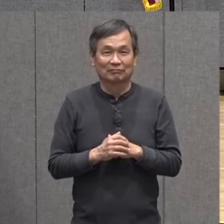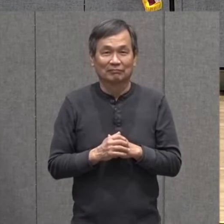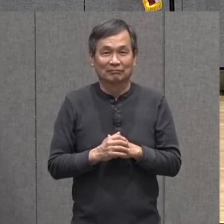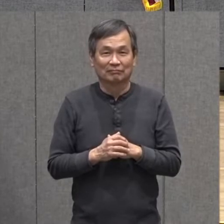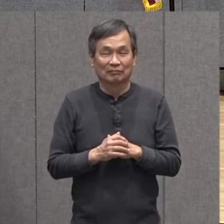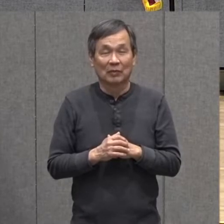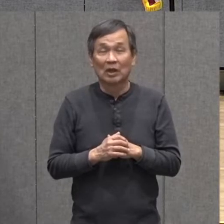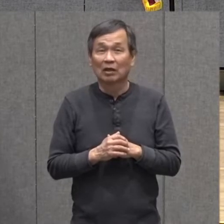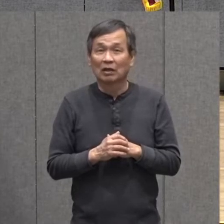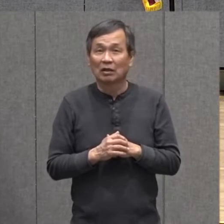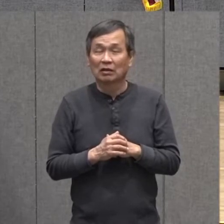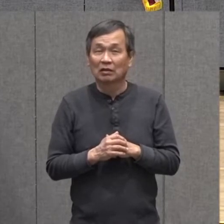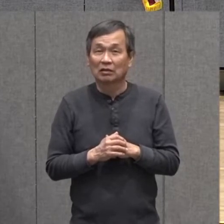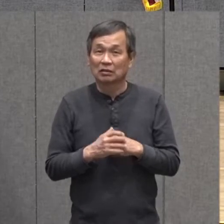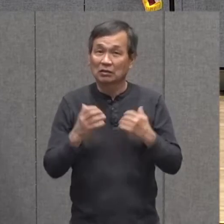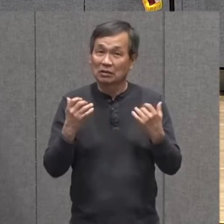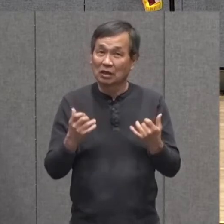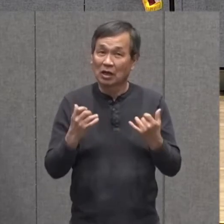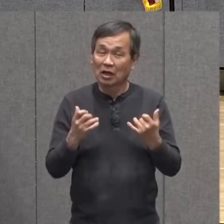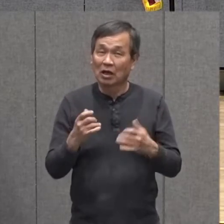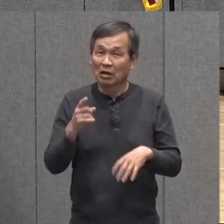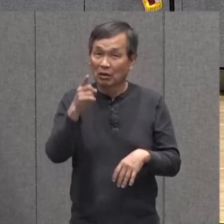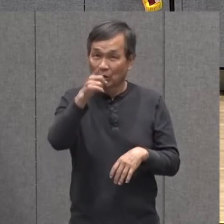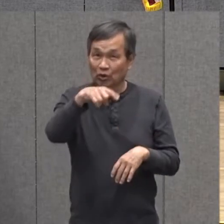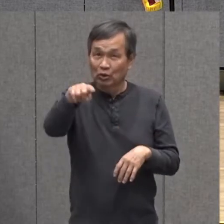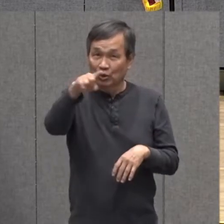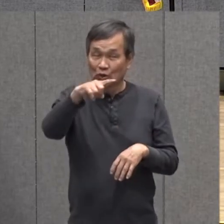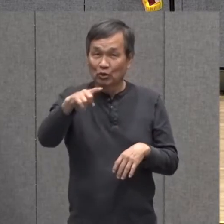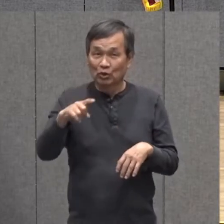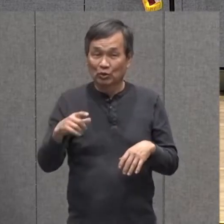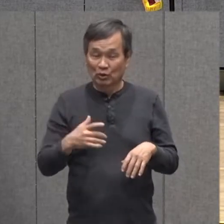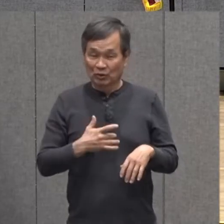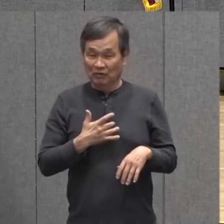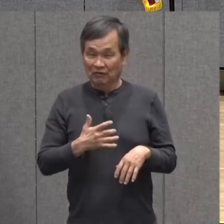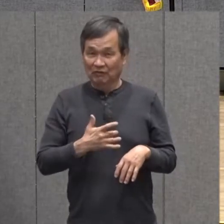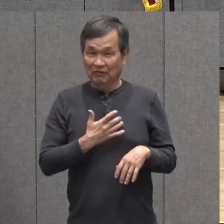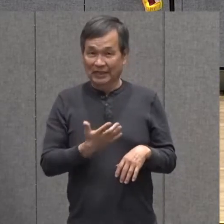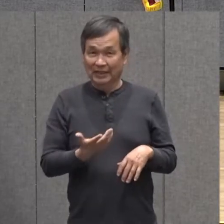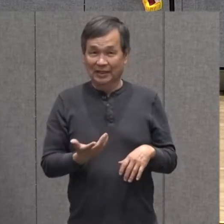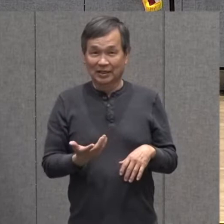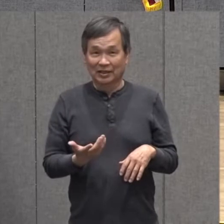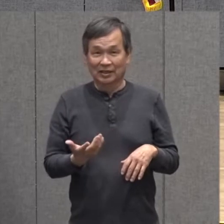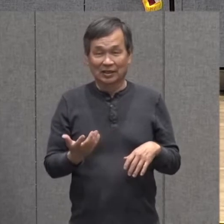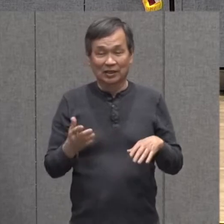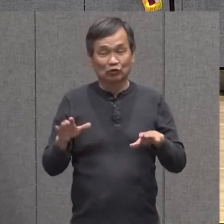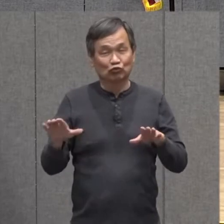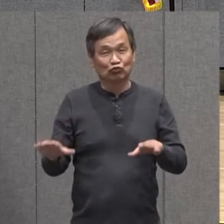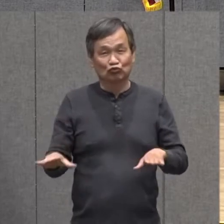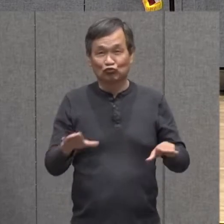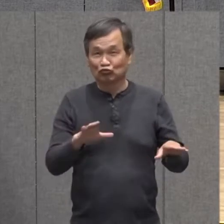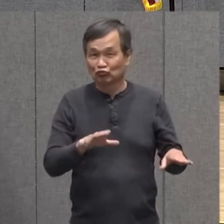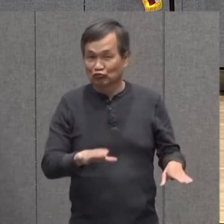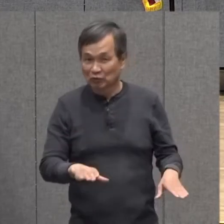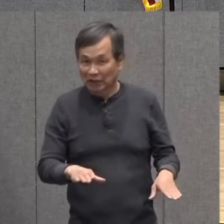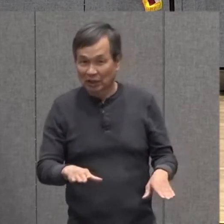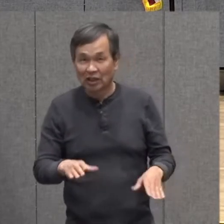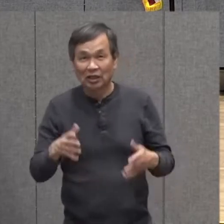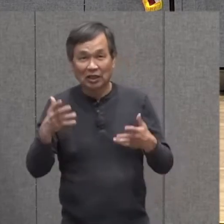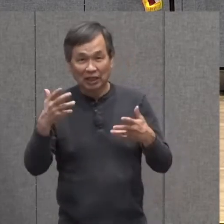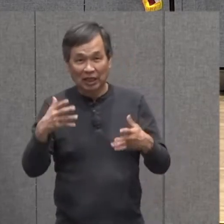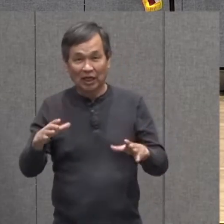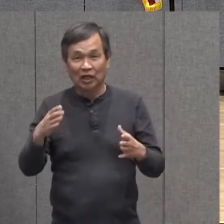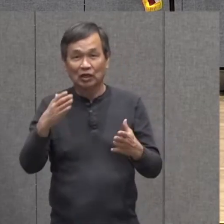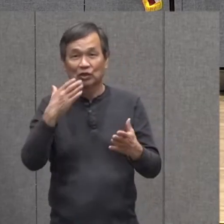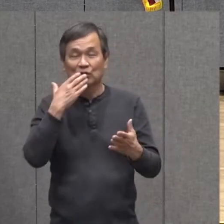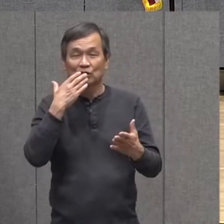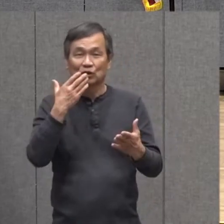So I hope now that you all are feeling nice and relaxed and you all have